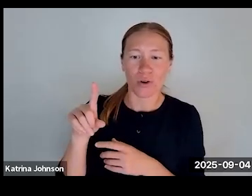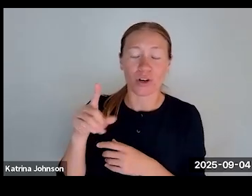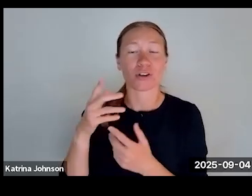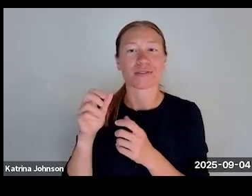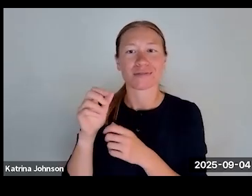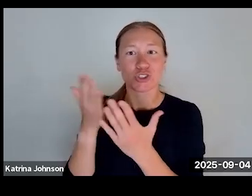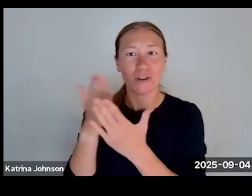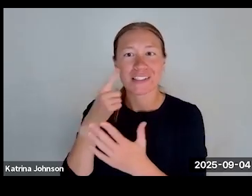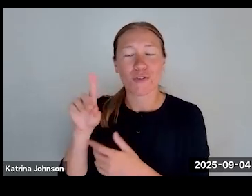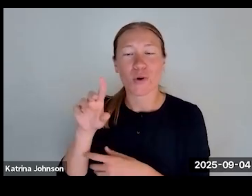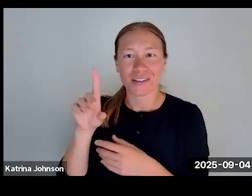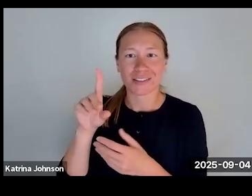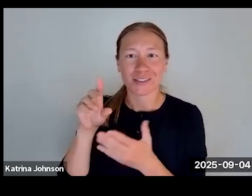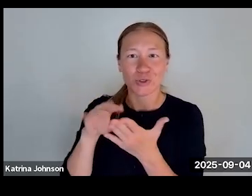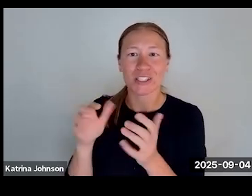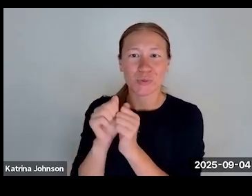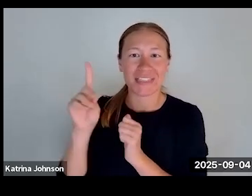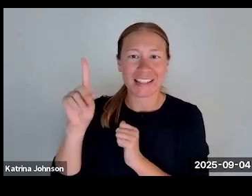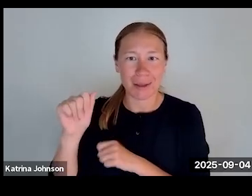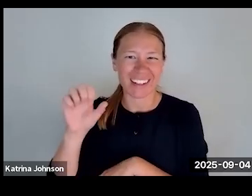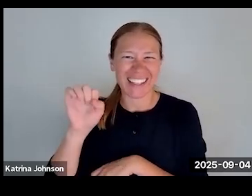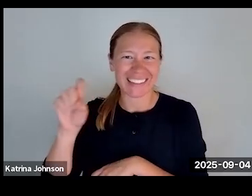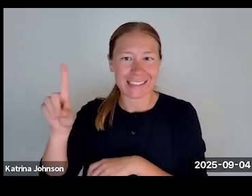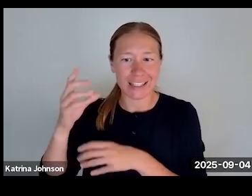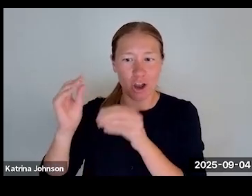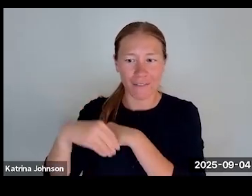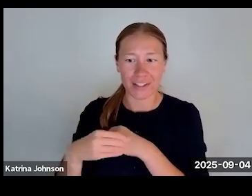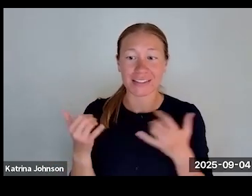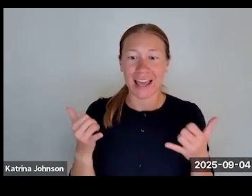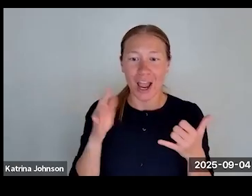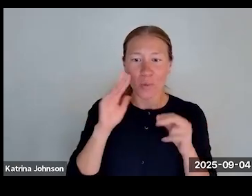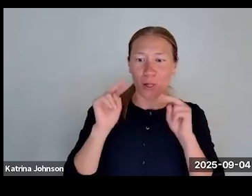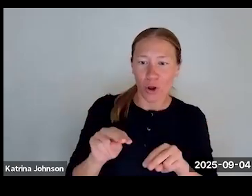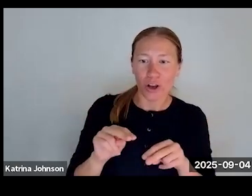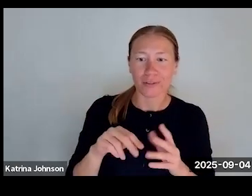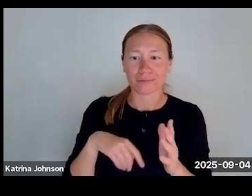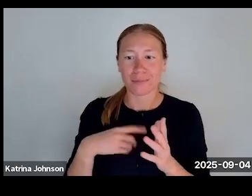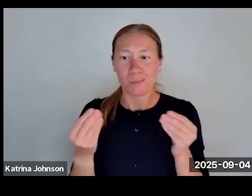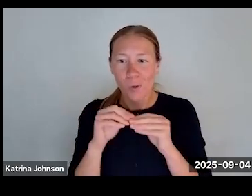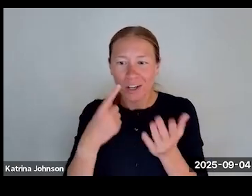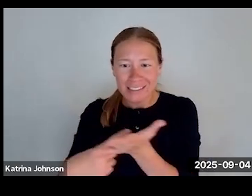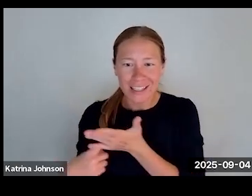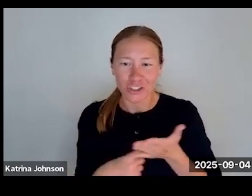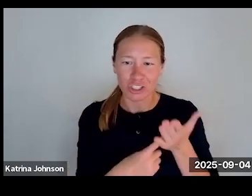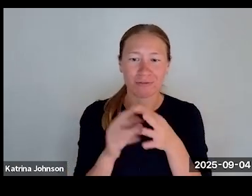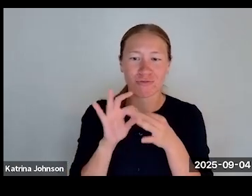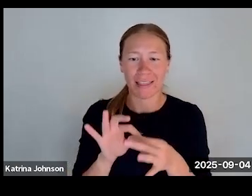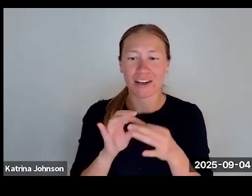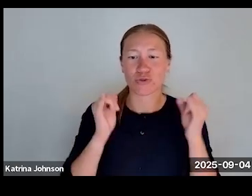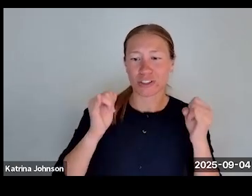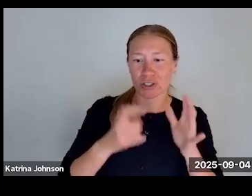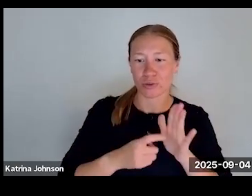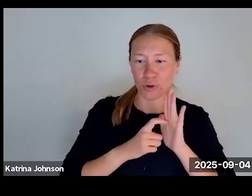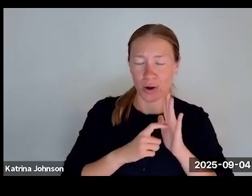receiving accommodations. Undergraduate and graduate students who require academic accommodations at the University